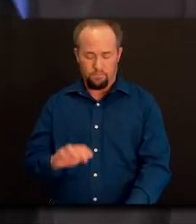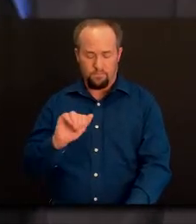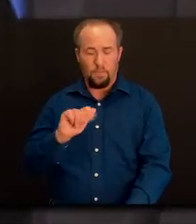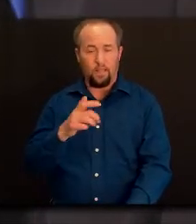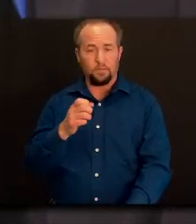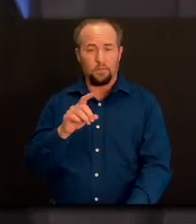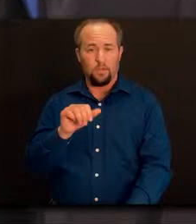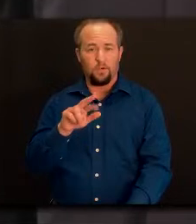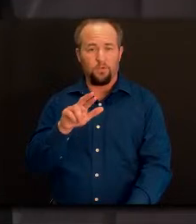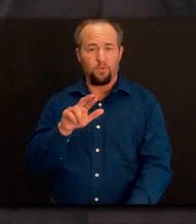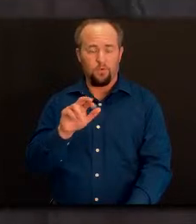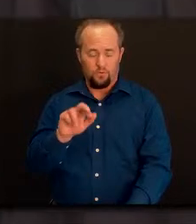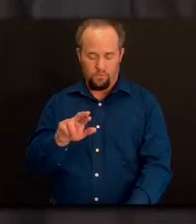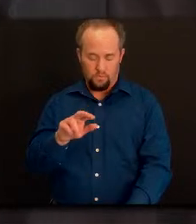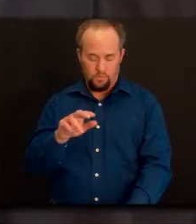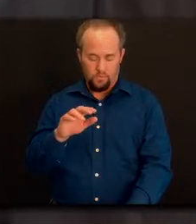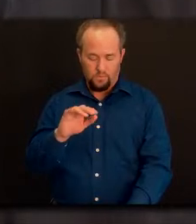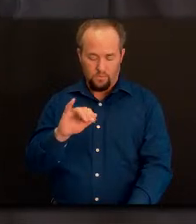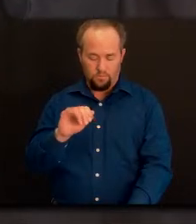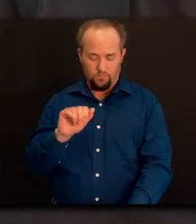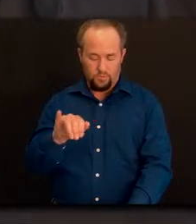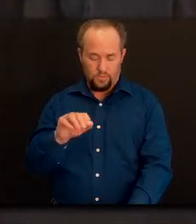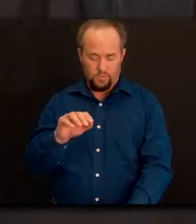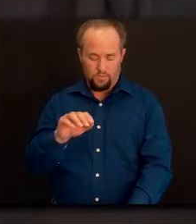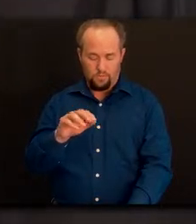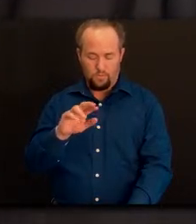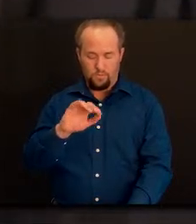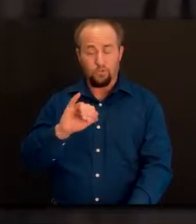Alexander J. Rawson.